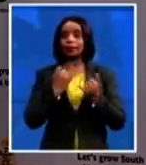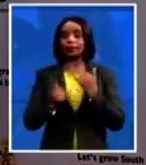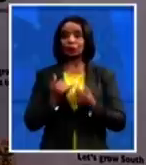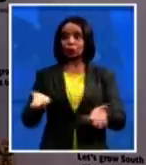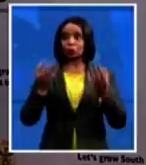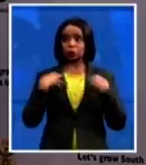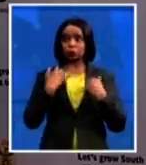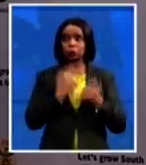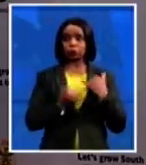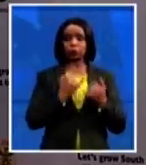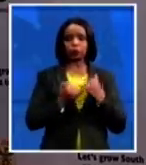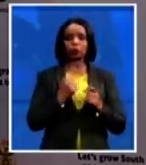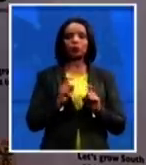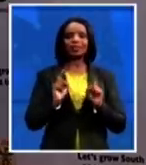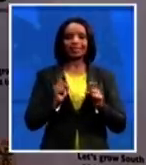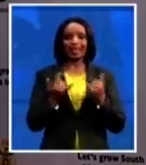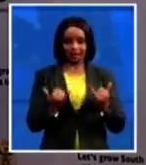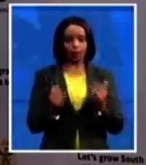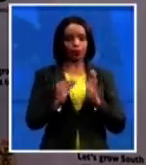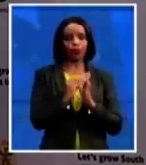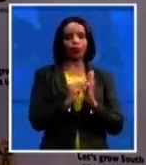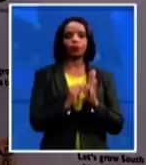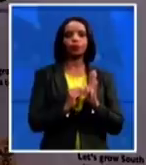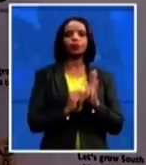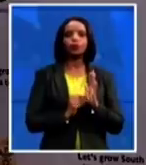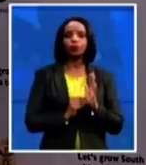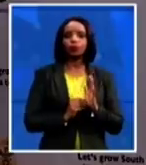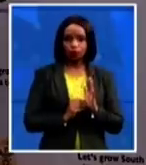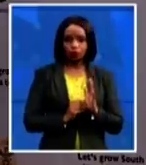statutes. Section 55A of